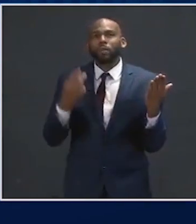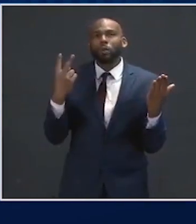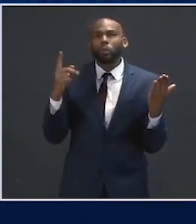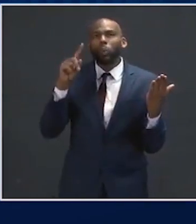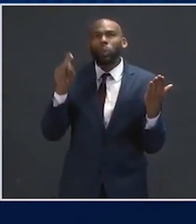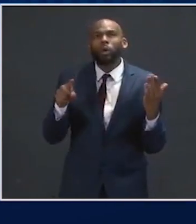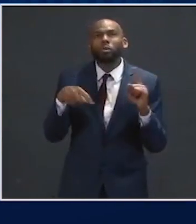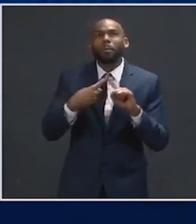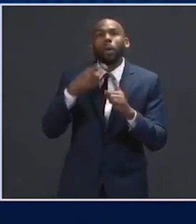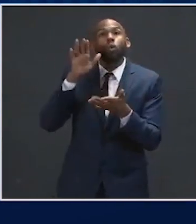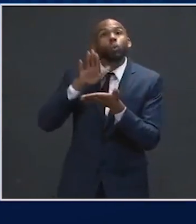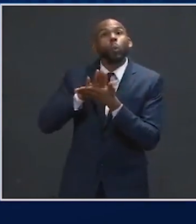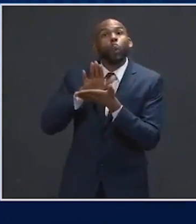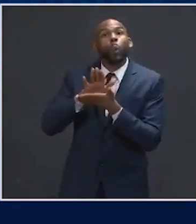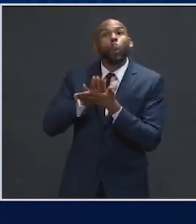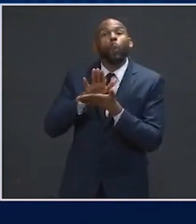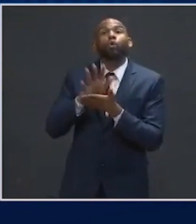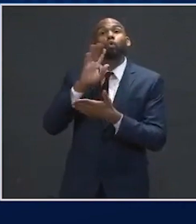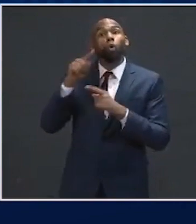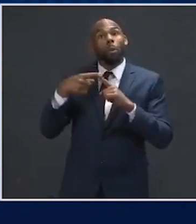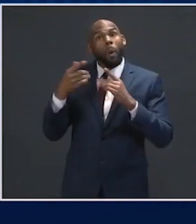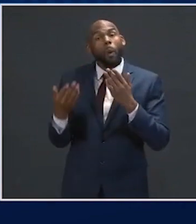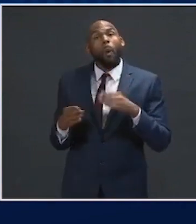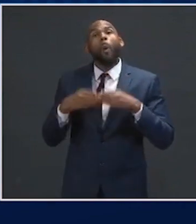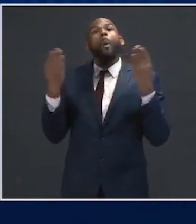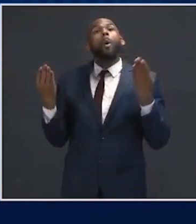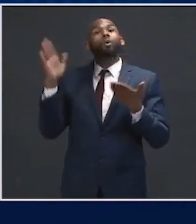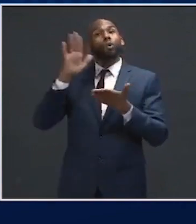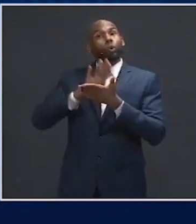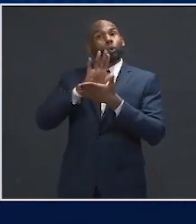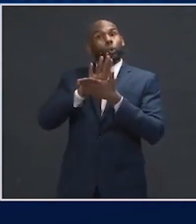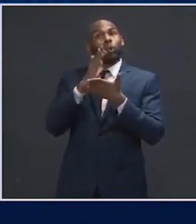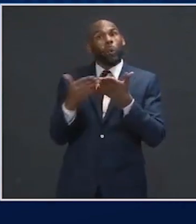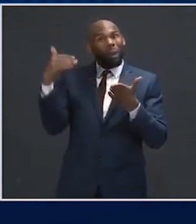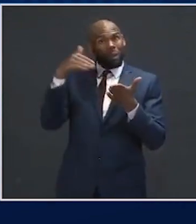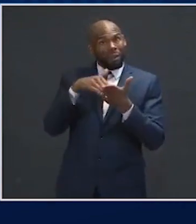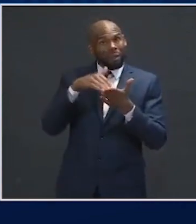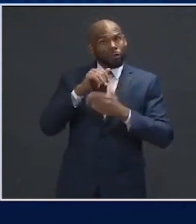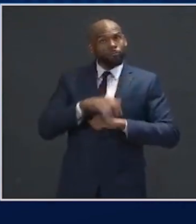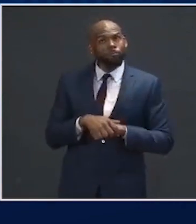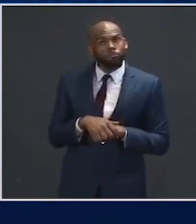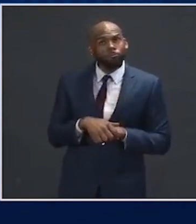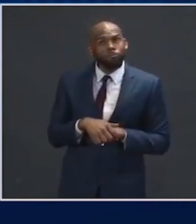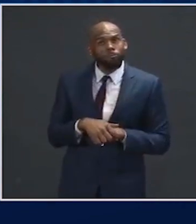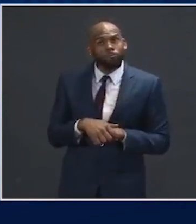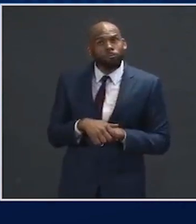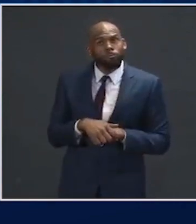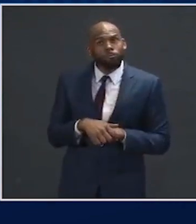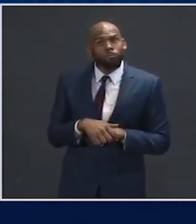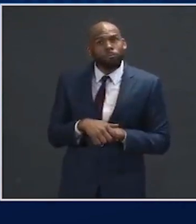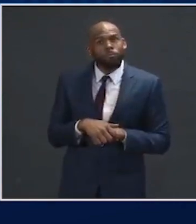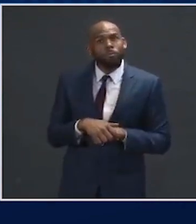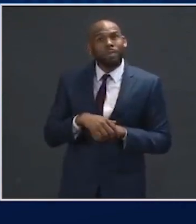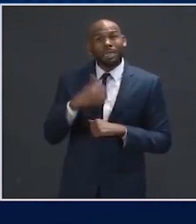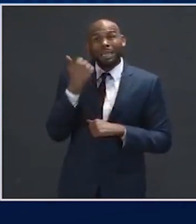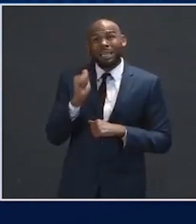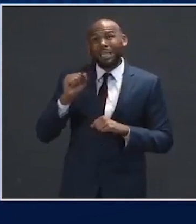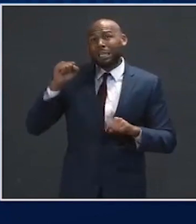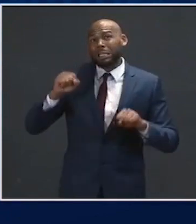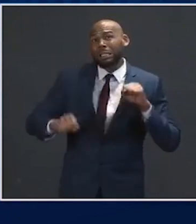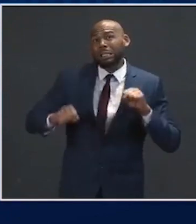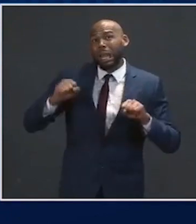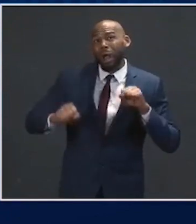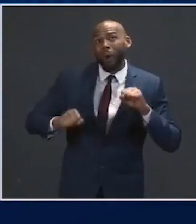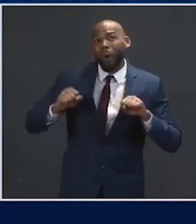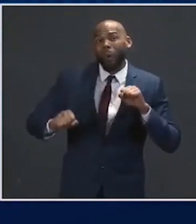You opened up talking about reopening schools as being a priority for the administration. Are there any discussions within the administration of providing these kind of